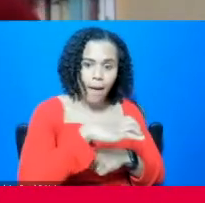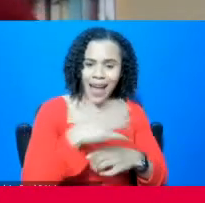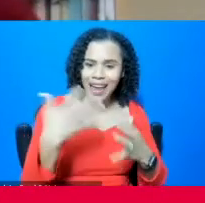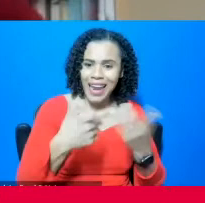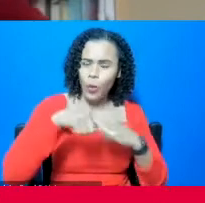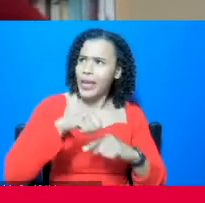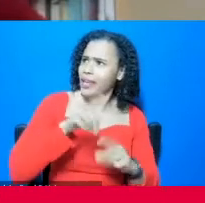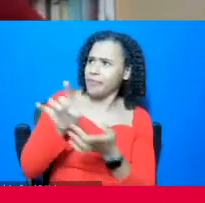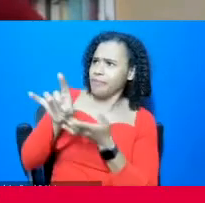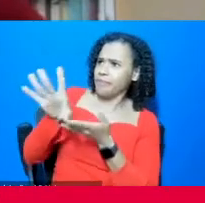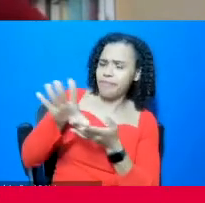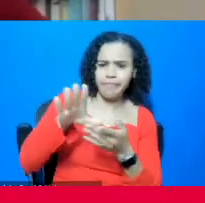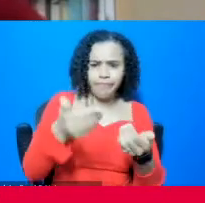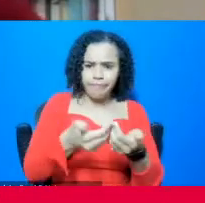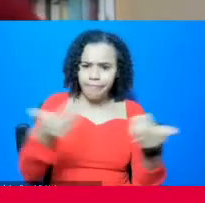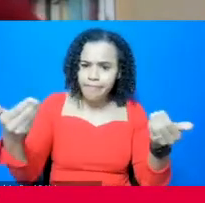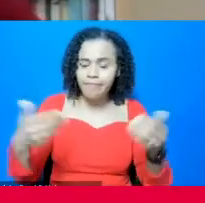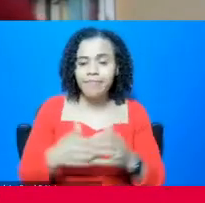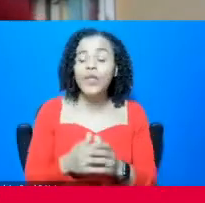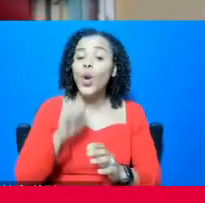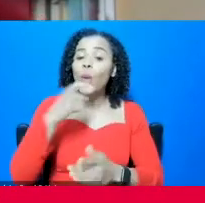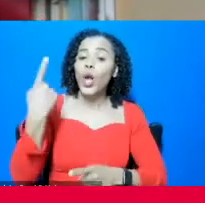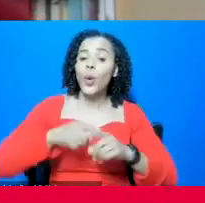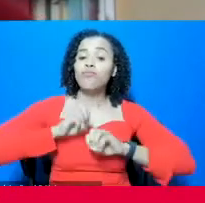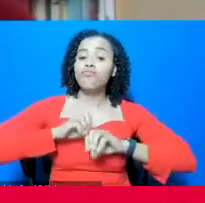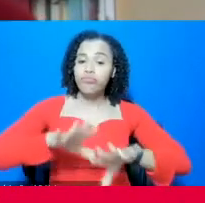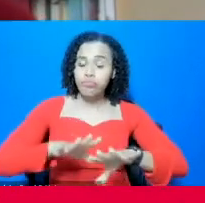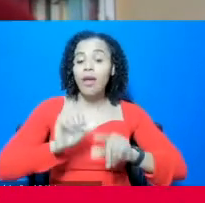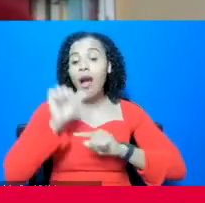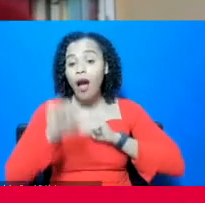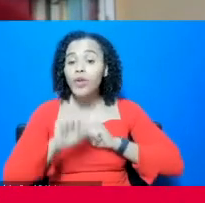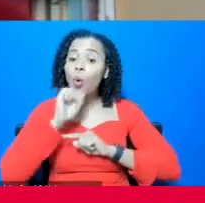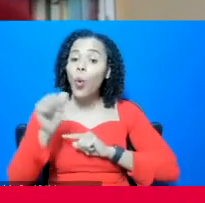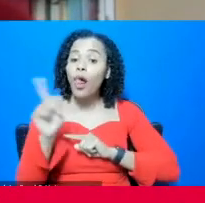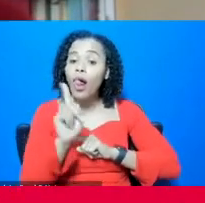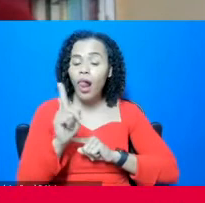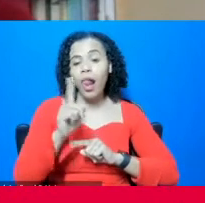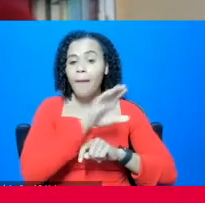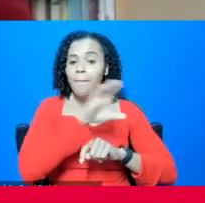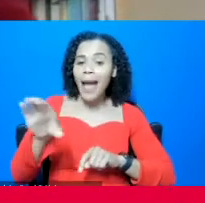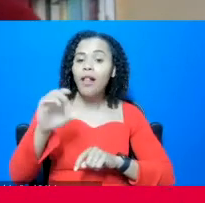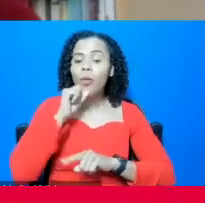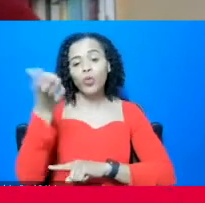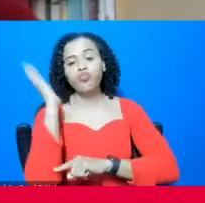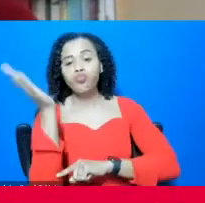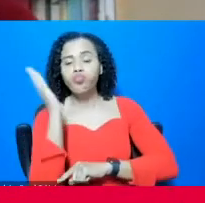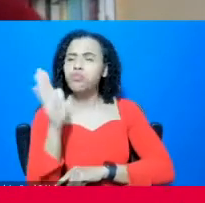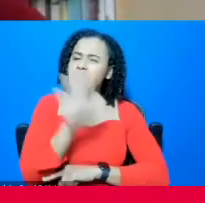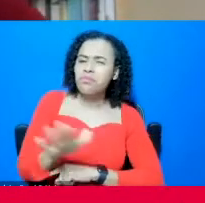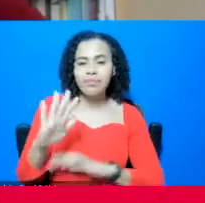So I'll do a quick intro, and then you'll hear from our panelists, who will each talk for 10 minutes, around 10